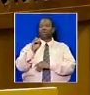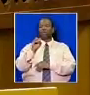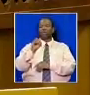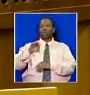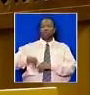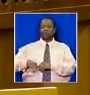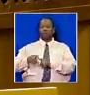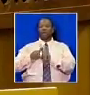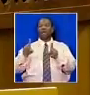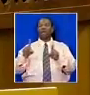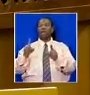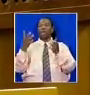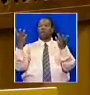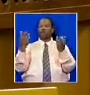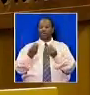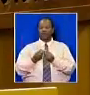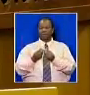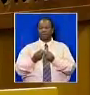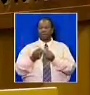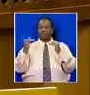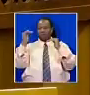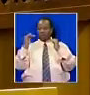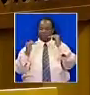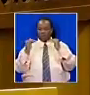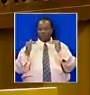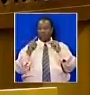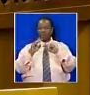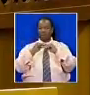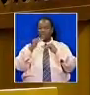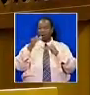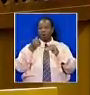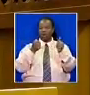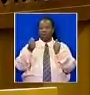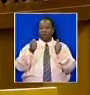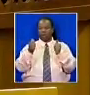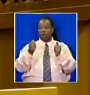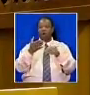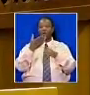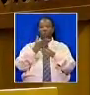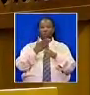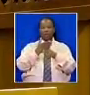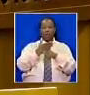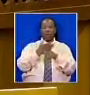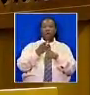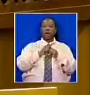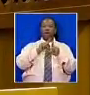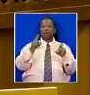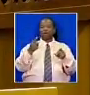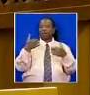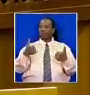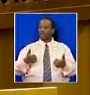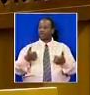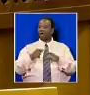and inequality by raising employment, bolstering productivity and incomes, and broadening the social